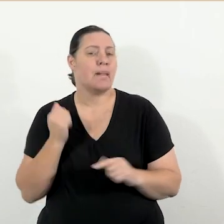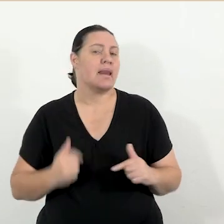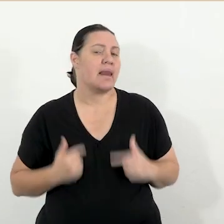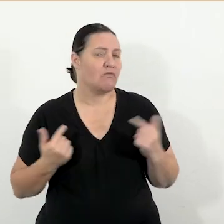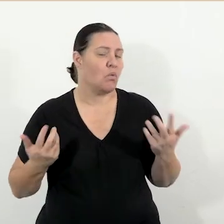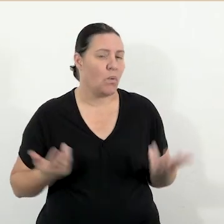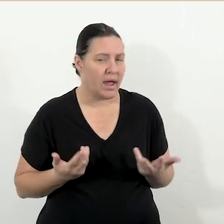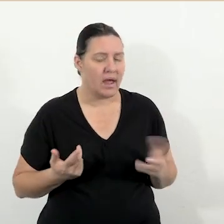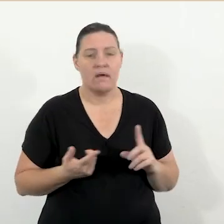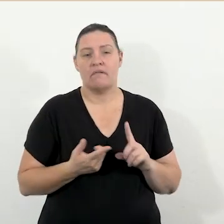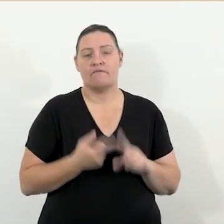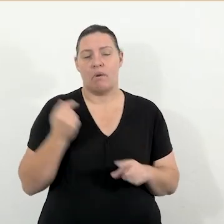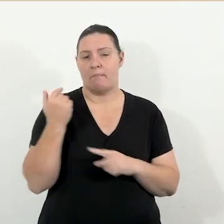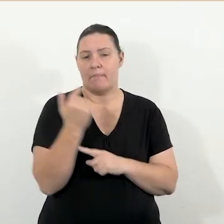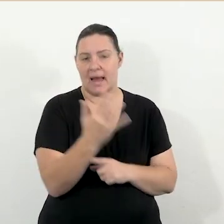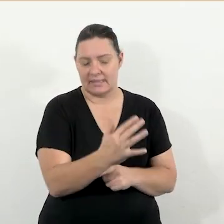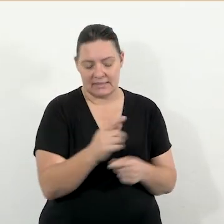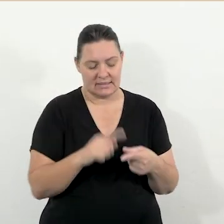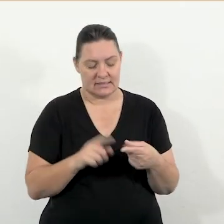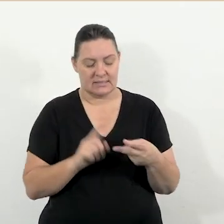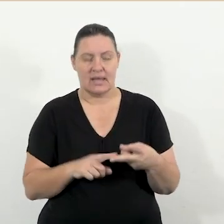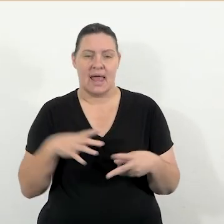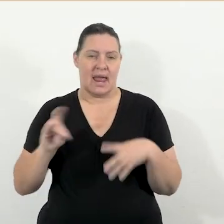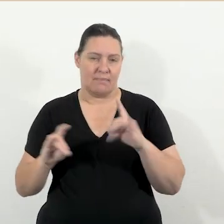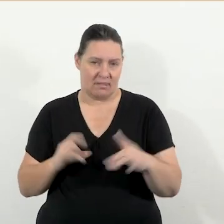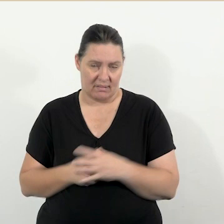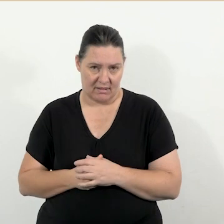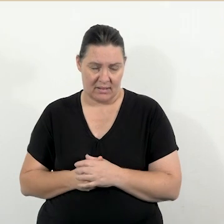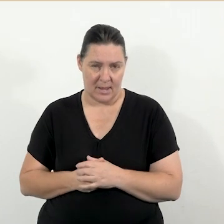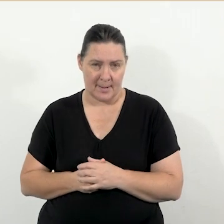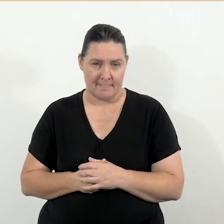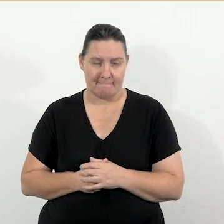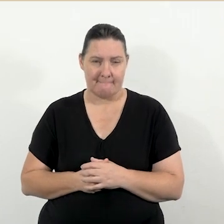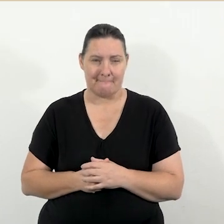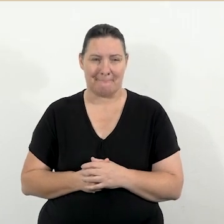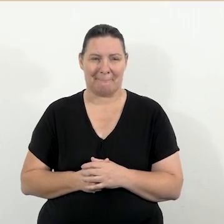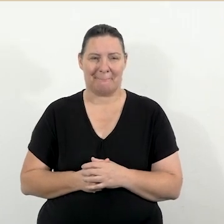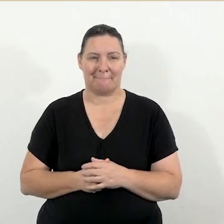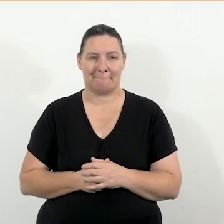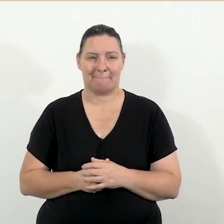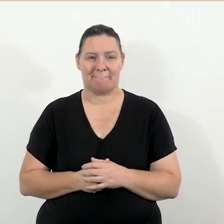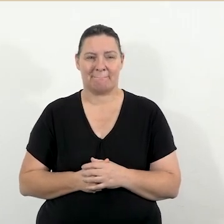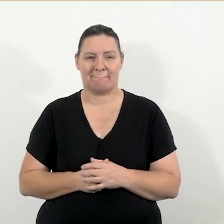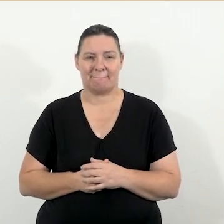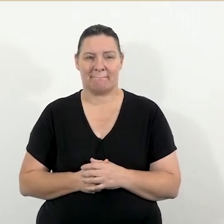get life? We get life from plants as well as animals. So this,